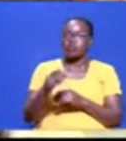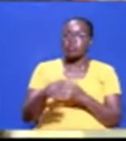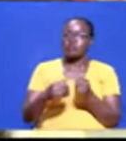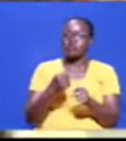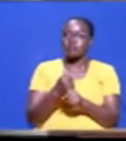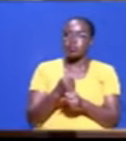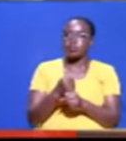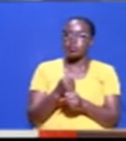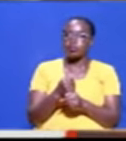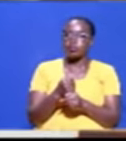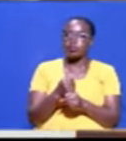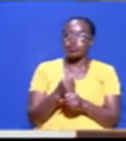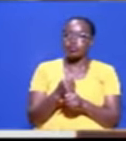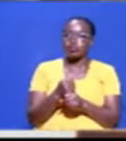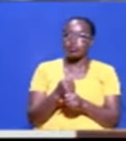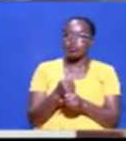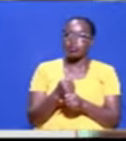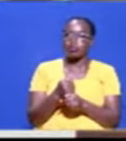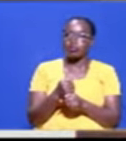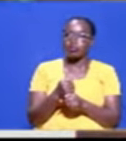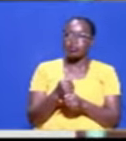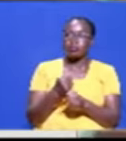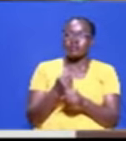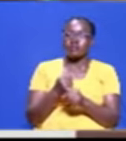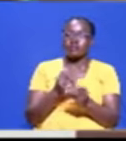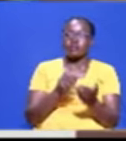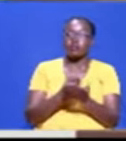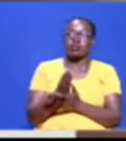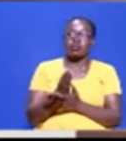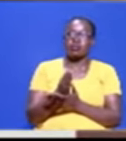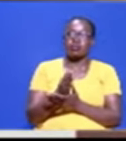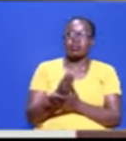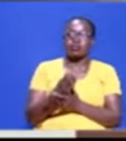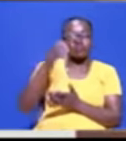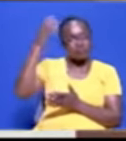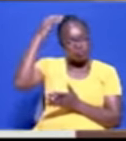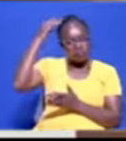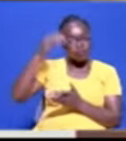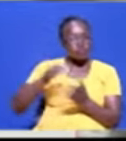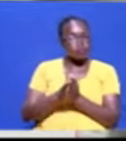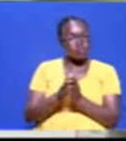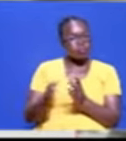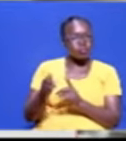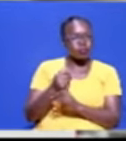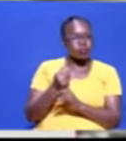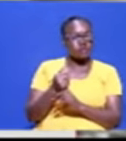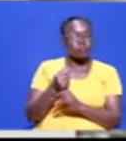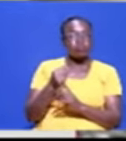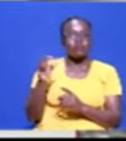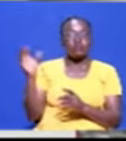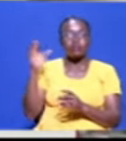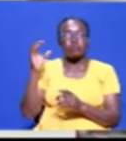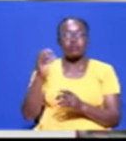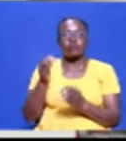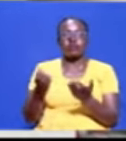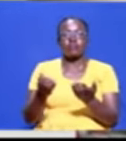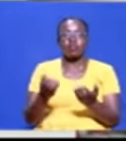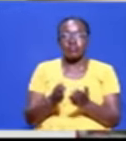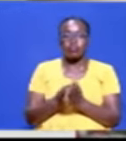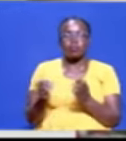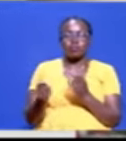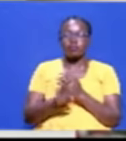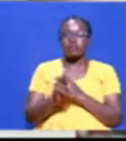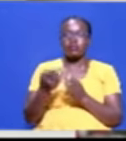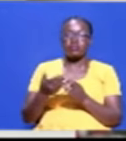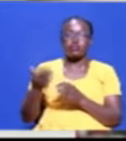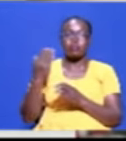of manufacturing. The government is working to ensure the port of Lamu meets the demands of its clients. Exactly 2 months ago, President Uhuru